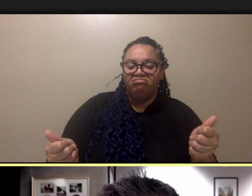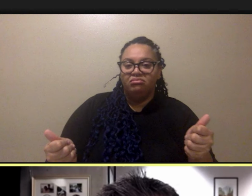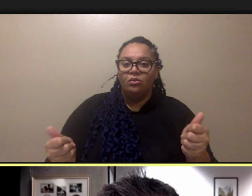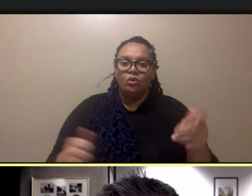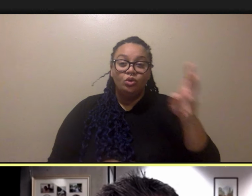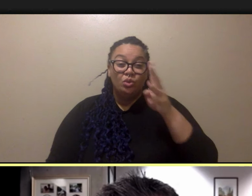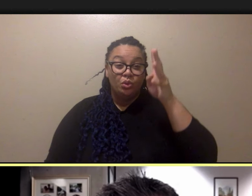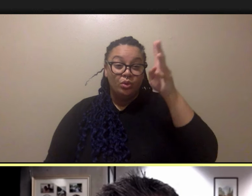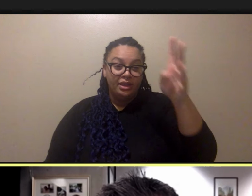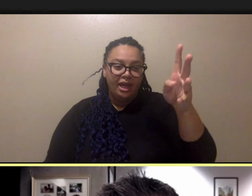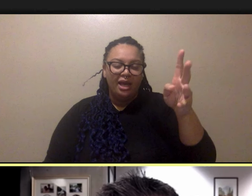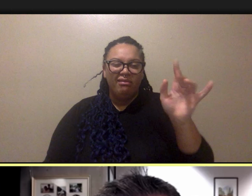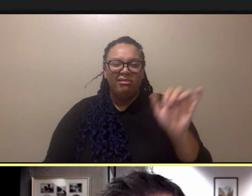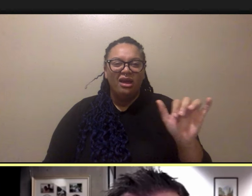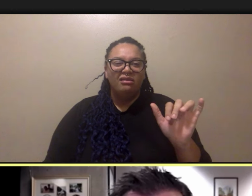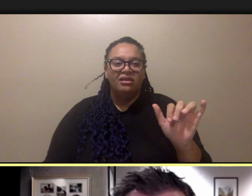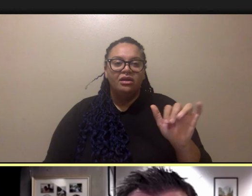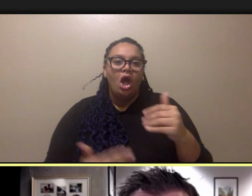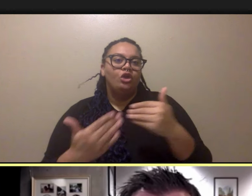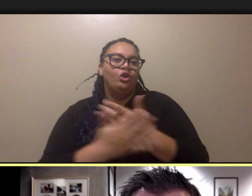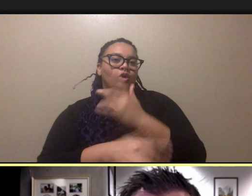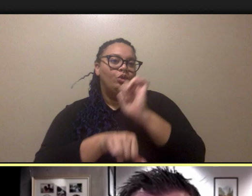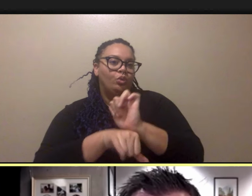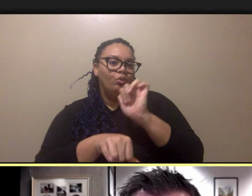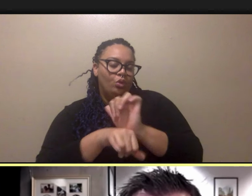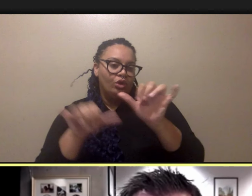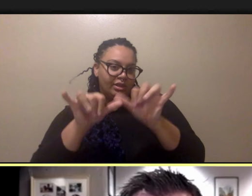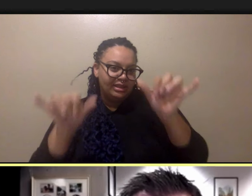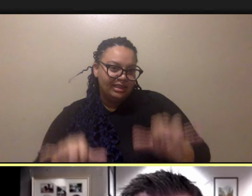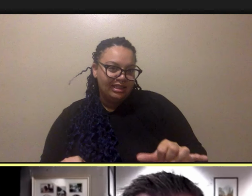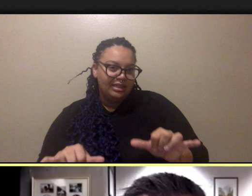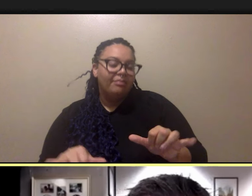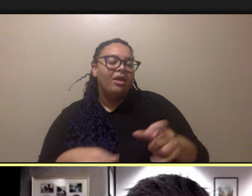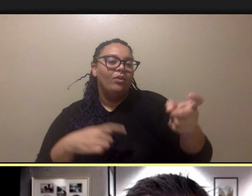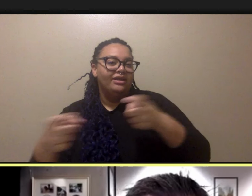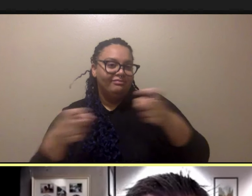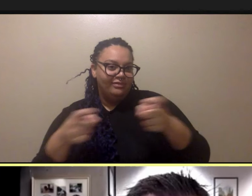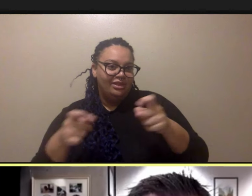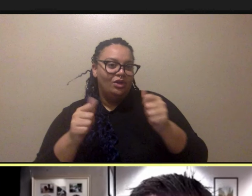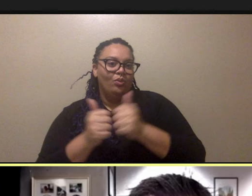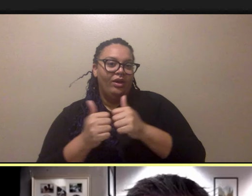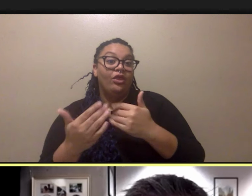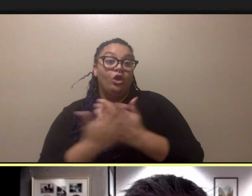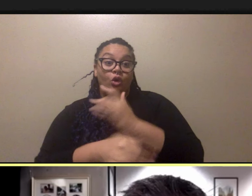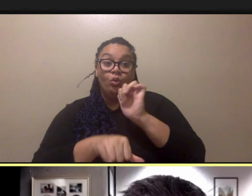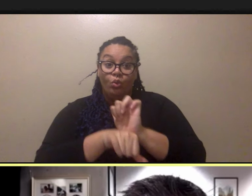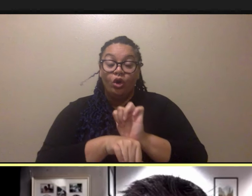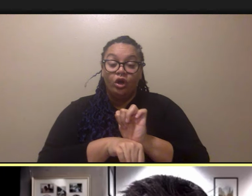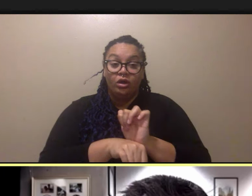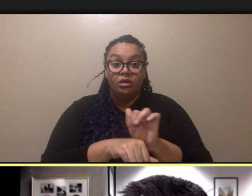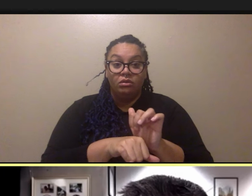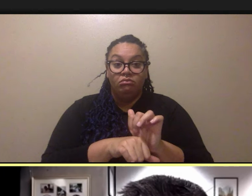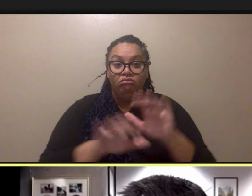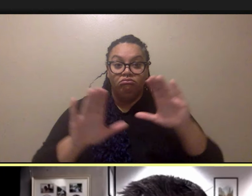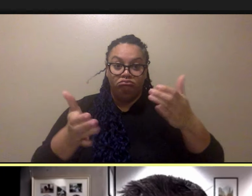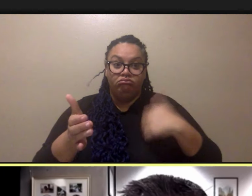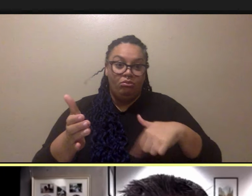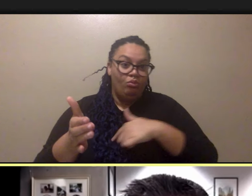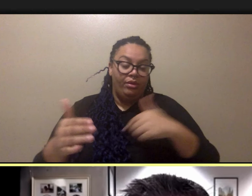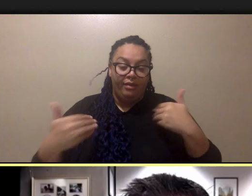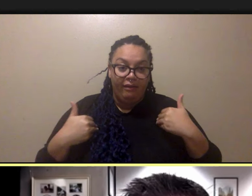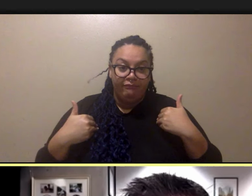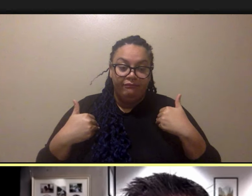create kind of an apprenticeship system that would deal with that excess population back in England and